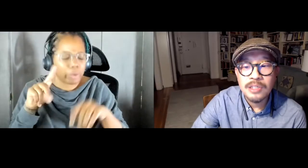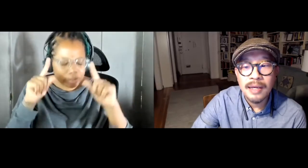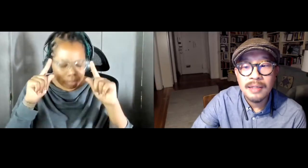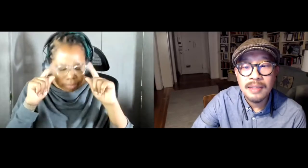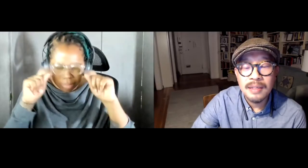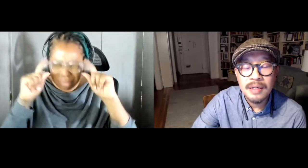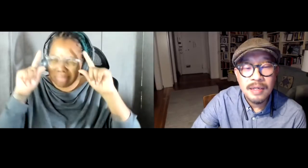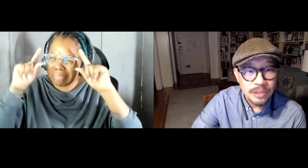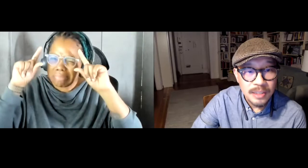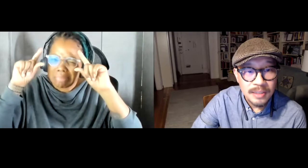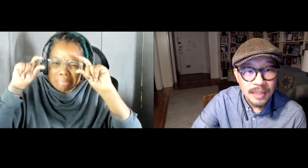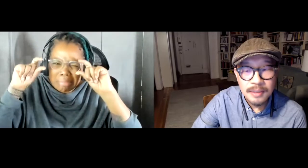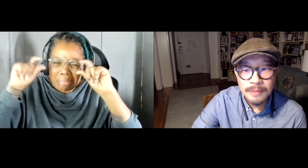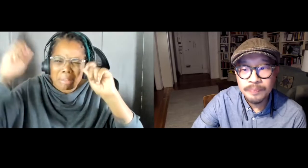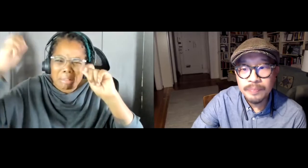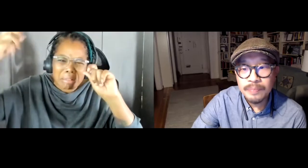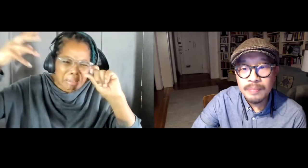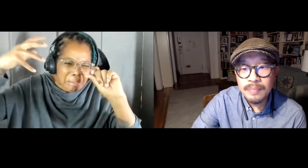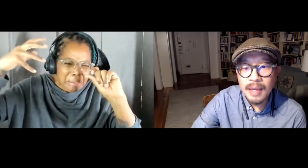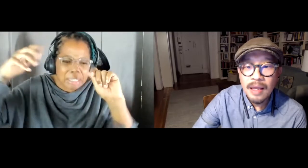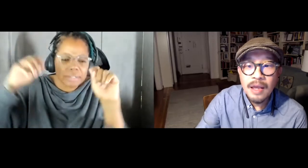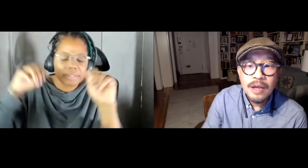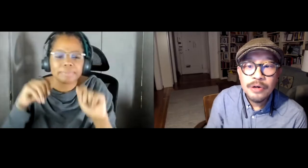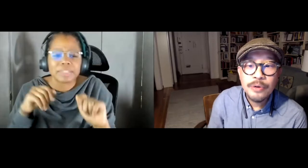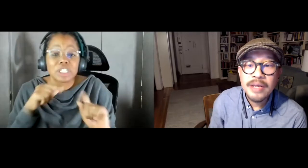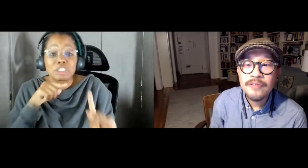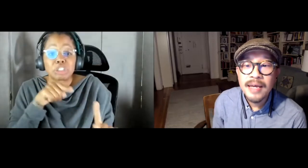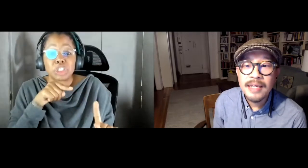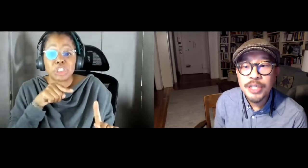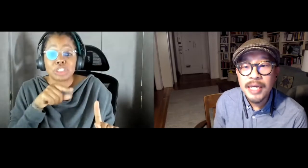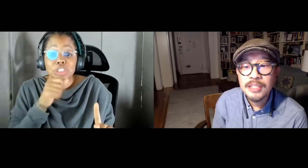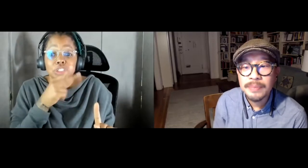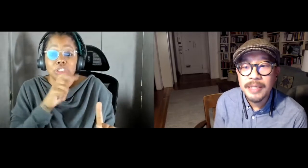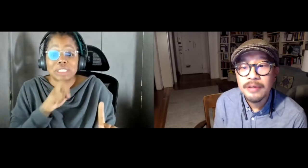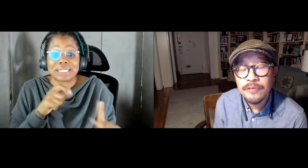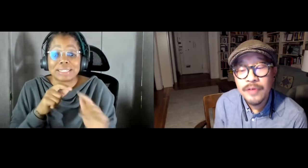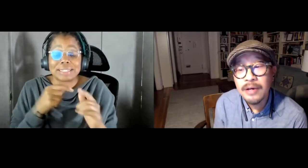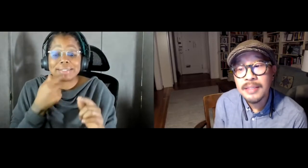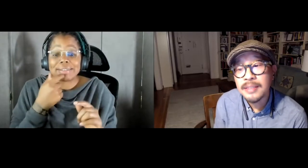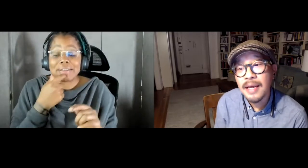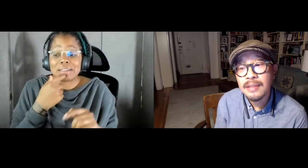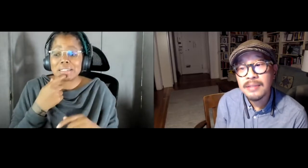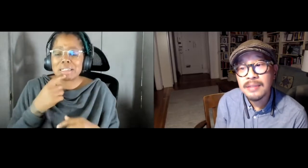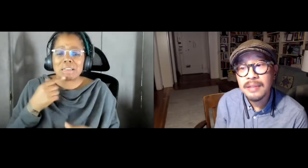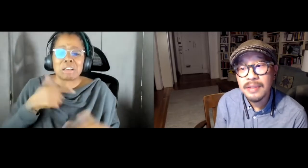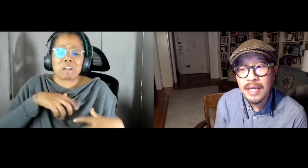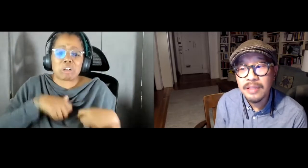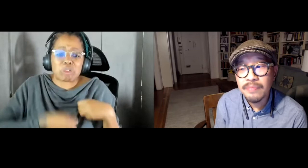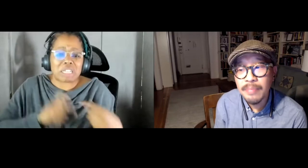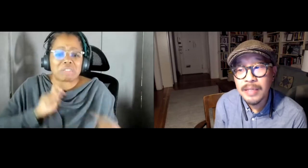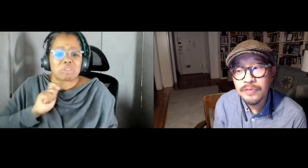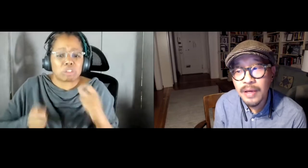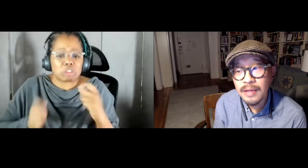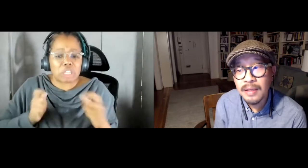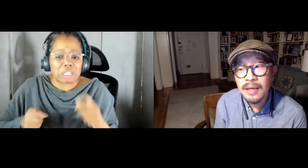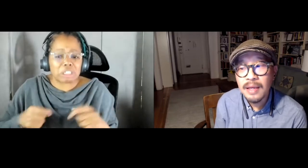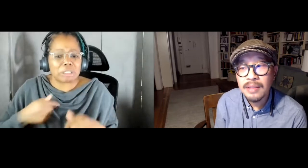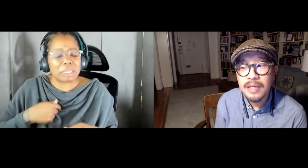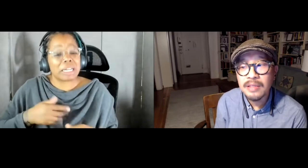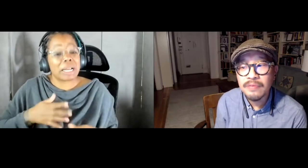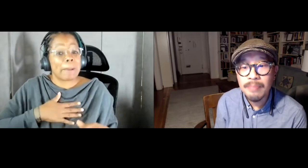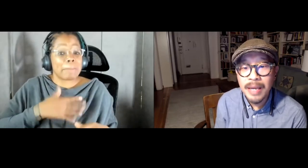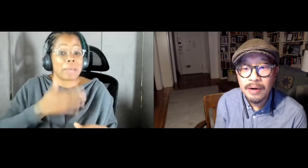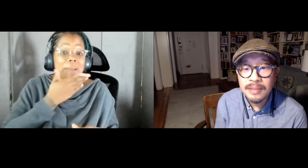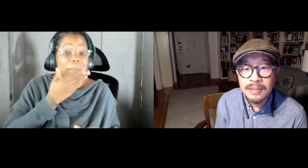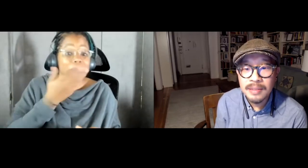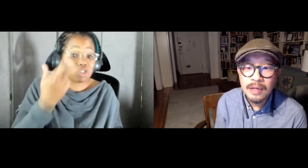in the harsh light. She says, "Grief has changed me, various deaths, the death of my best friend, the